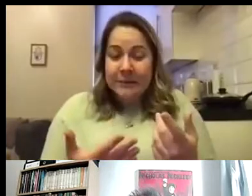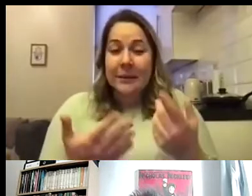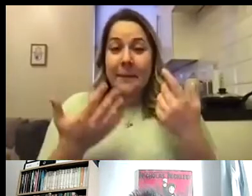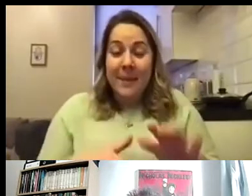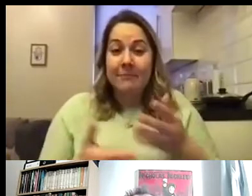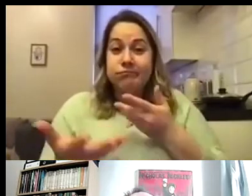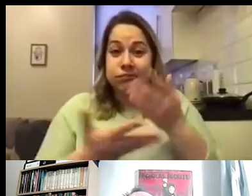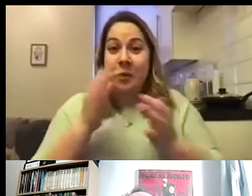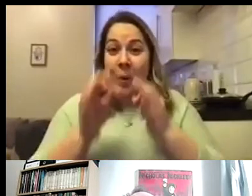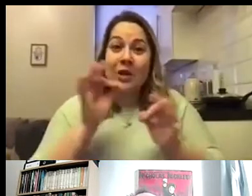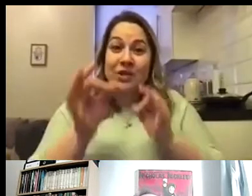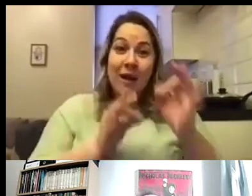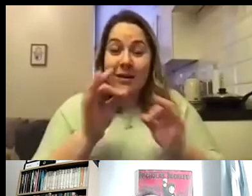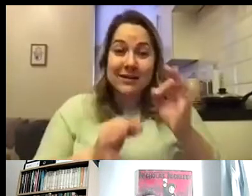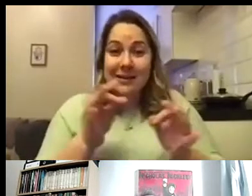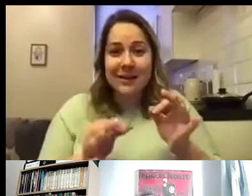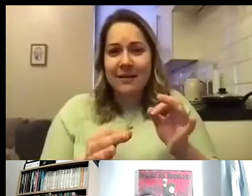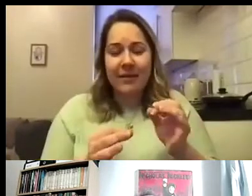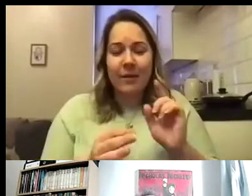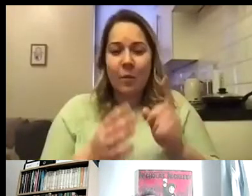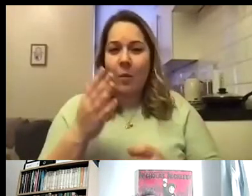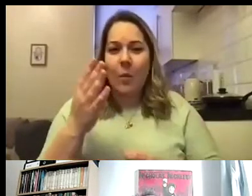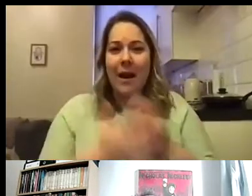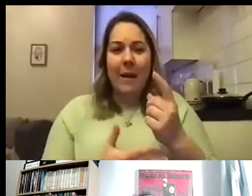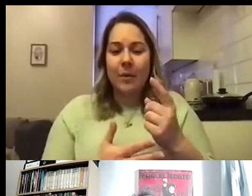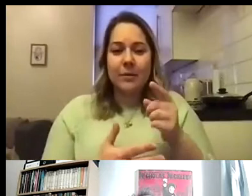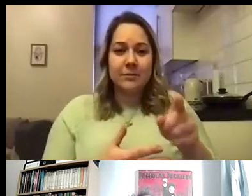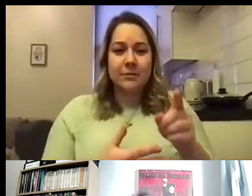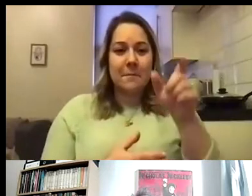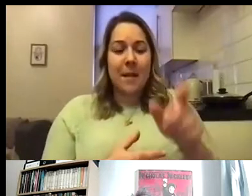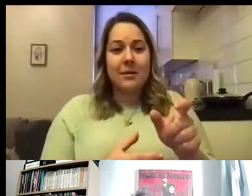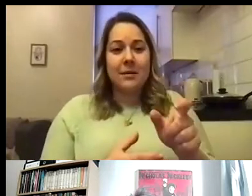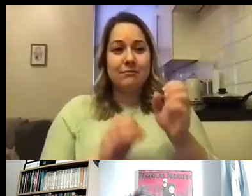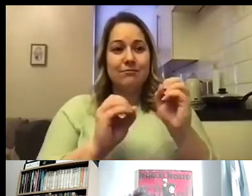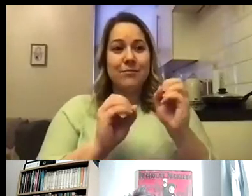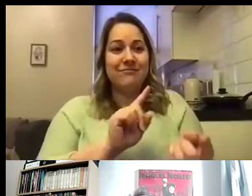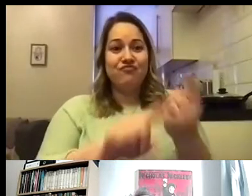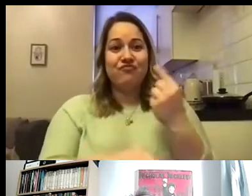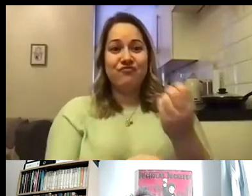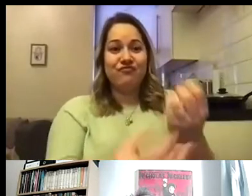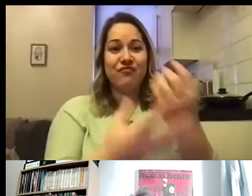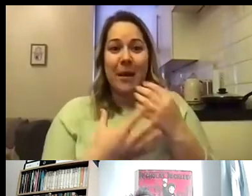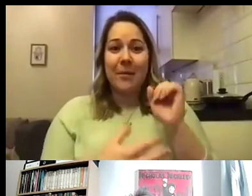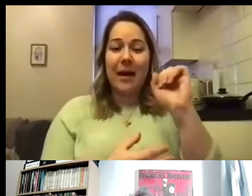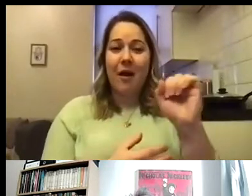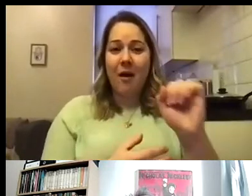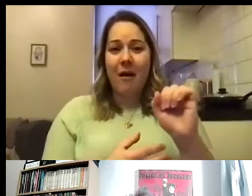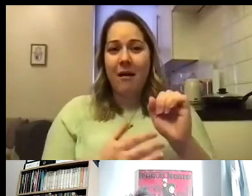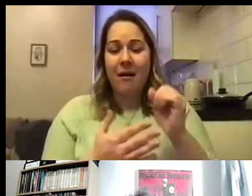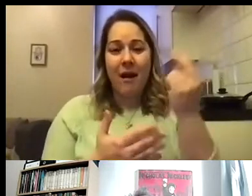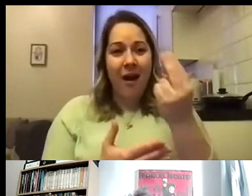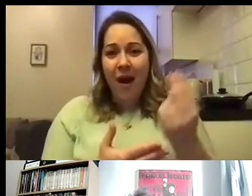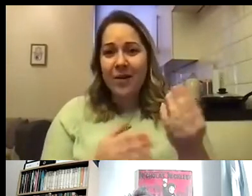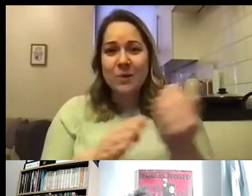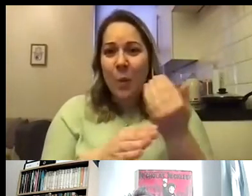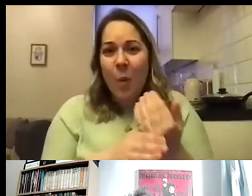our Q&A and had just had a lovely answer from Marianne Badrichani all about her artwork she had